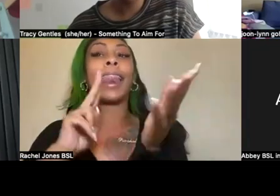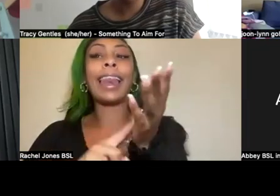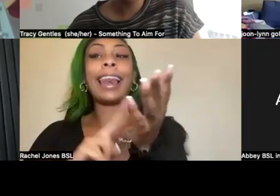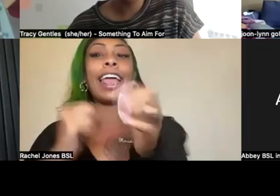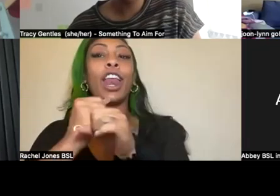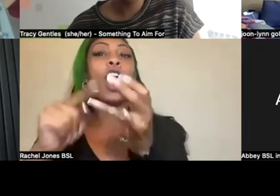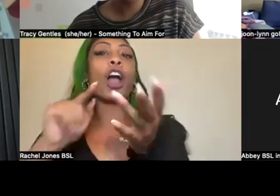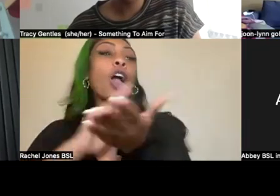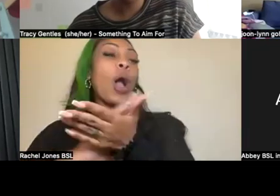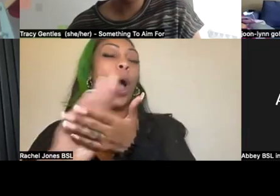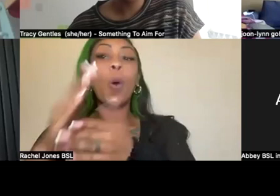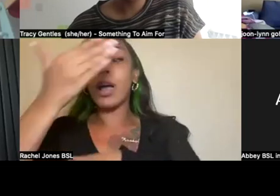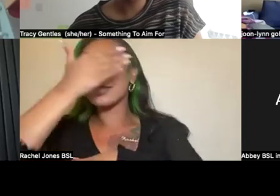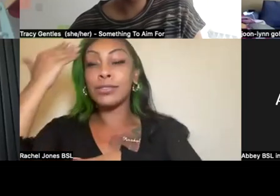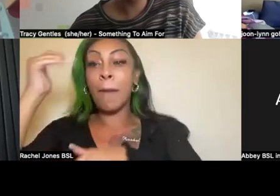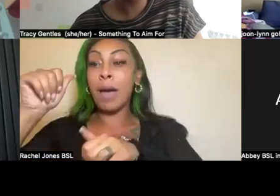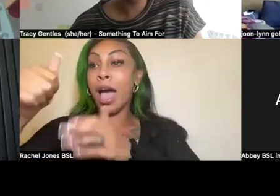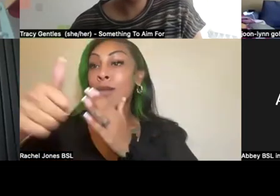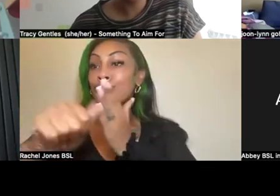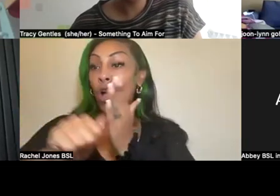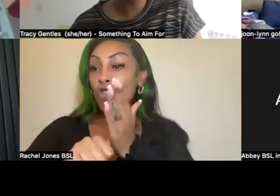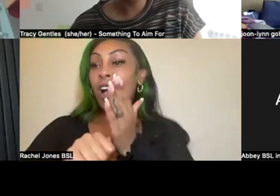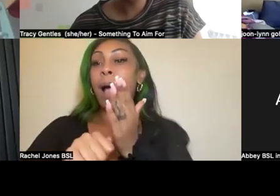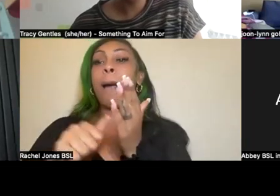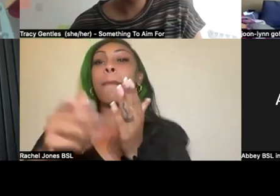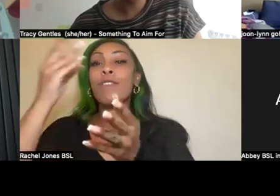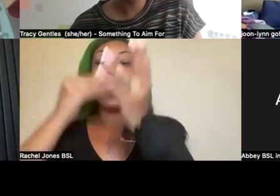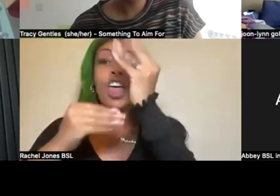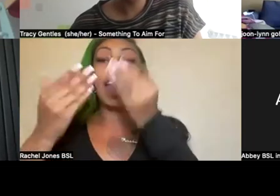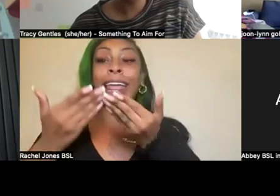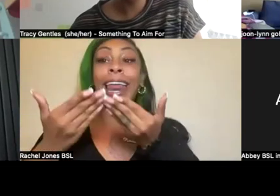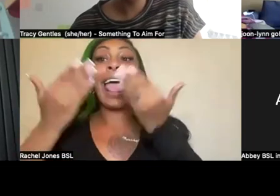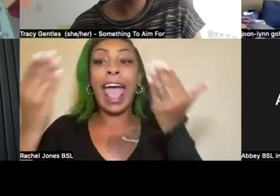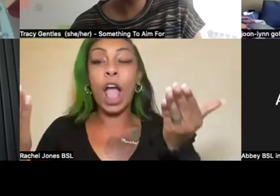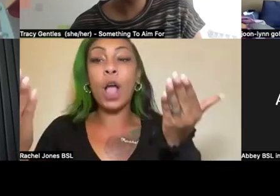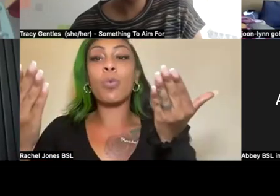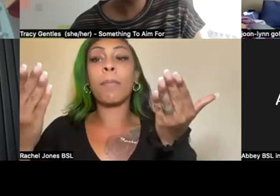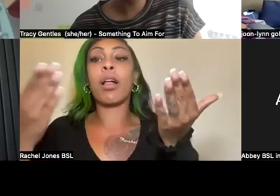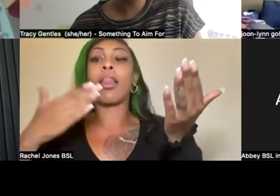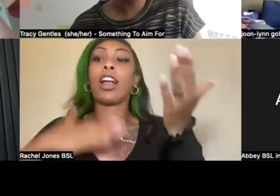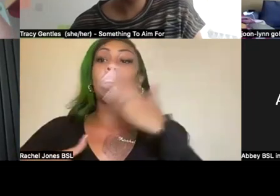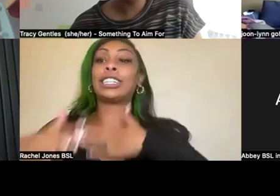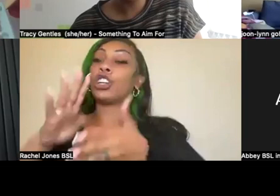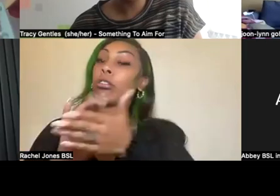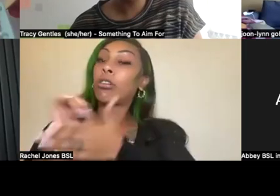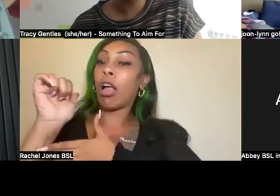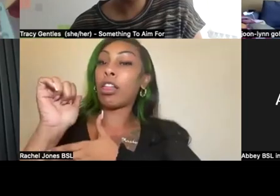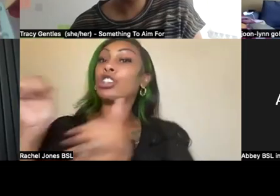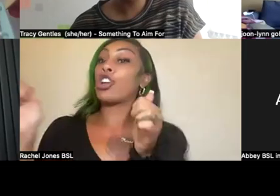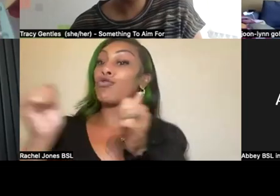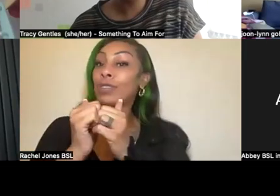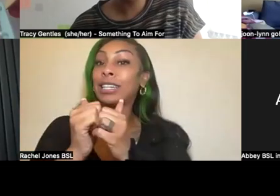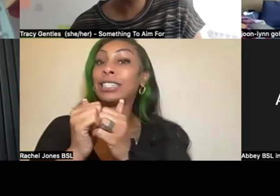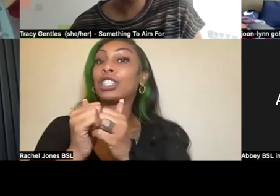summer program of learning and action for equitable conditions in culture. And it's being delivered in partnership with the Freelance Futures